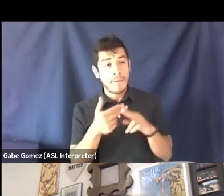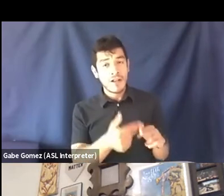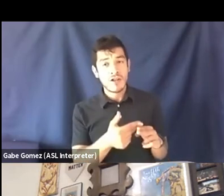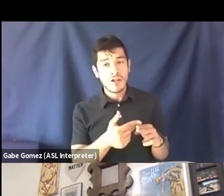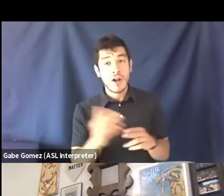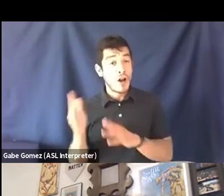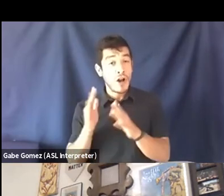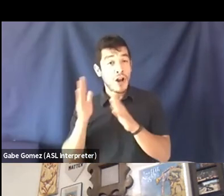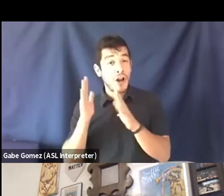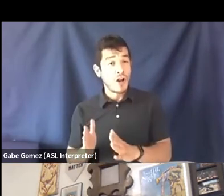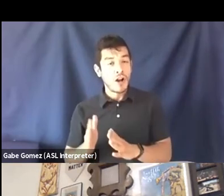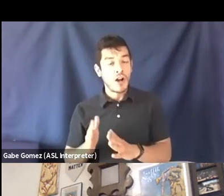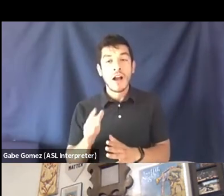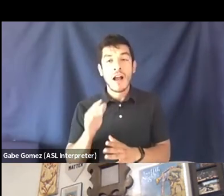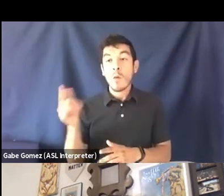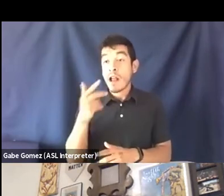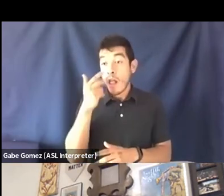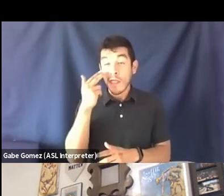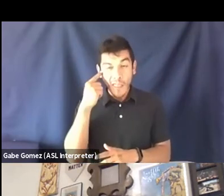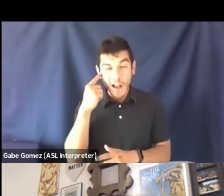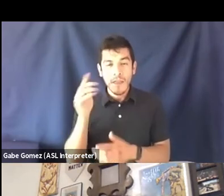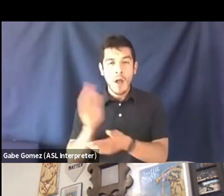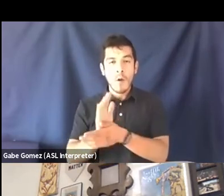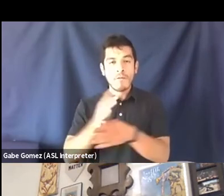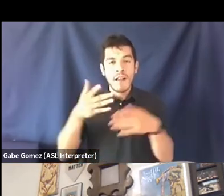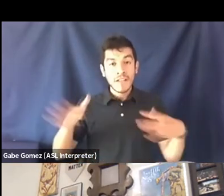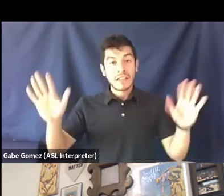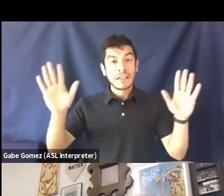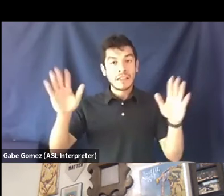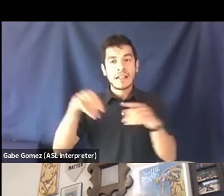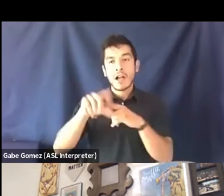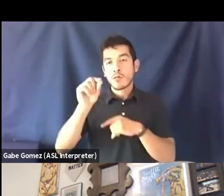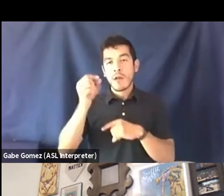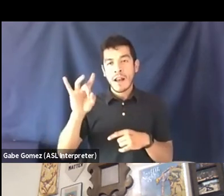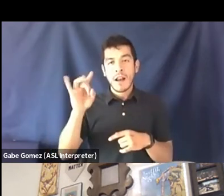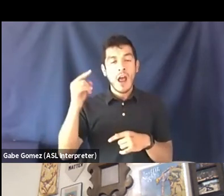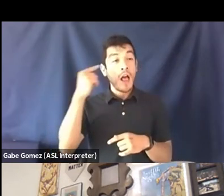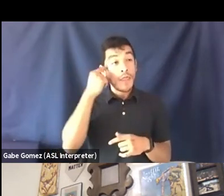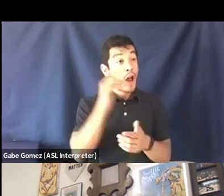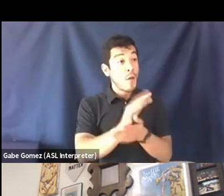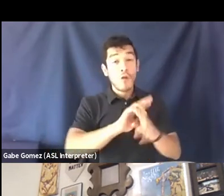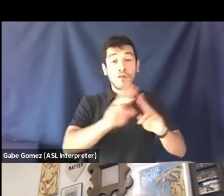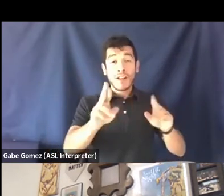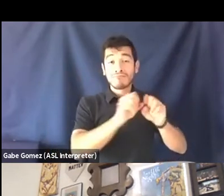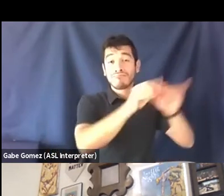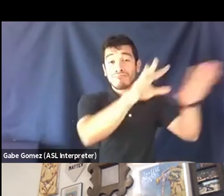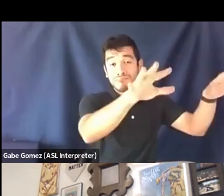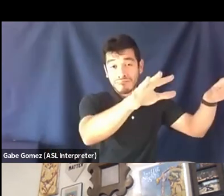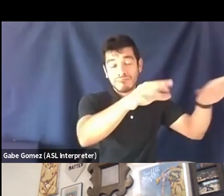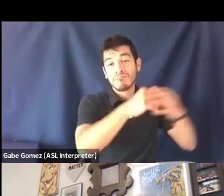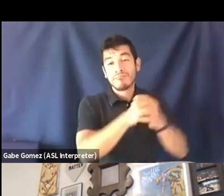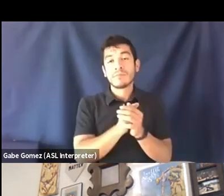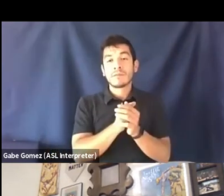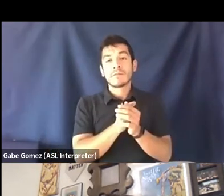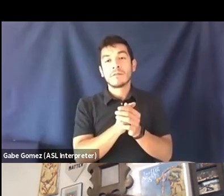earlier, we thought that the film was done at end of 2018. We thought that the film was ready to be released into the world.